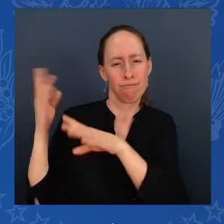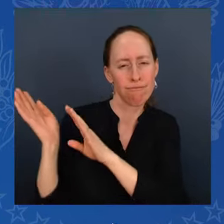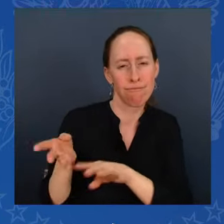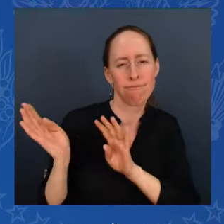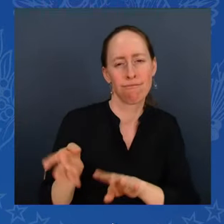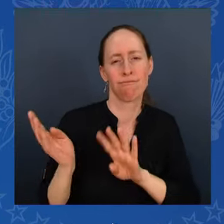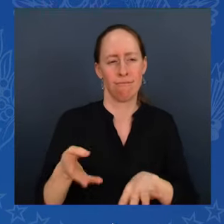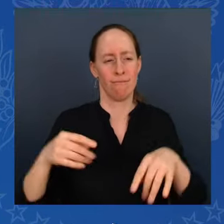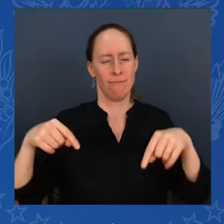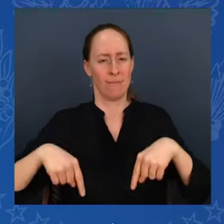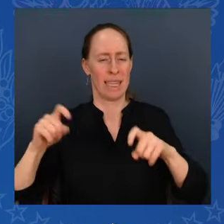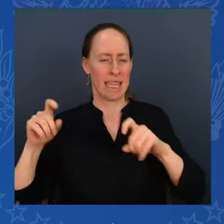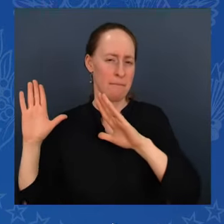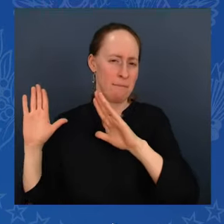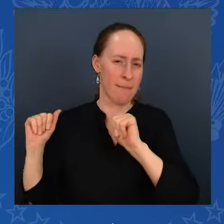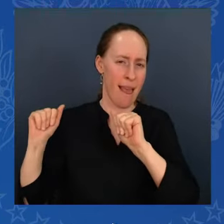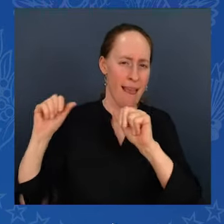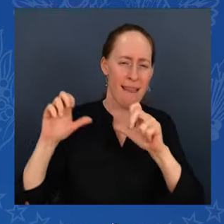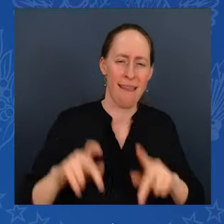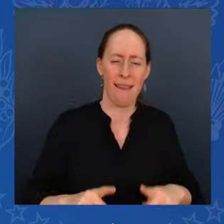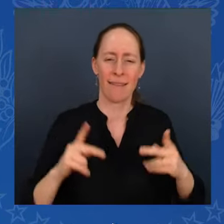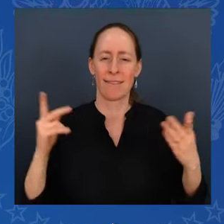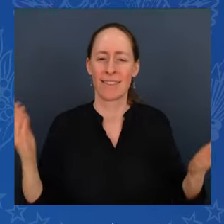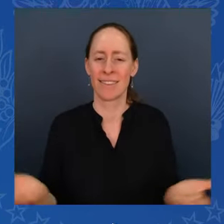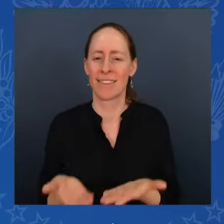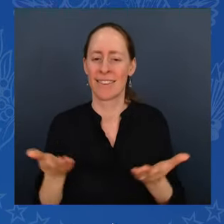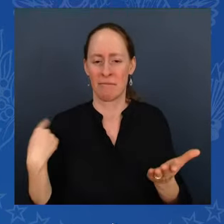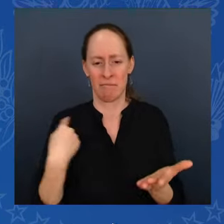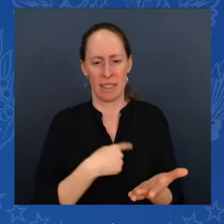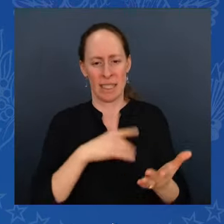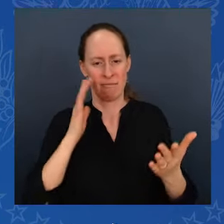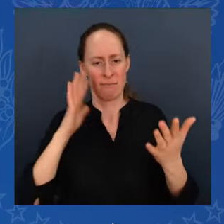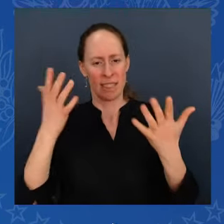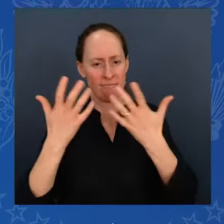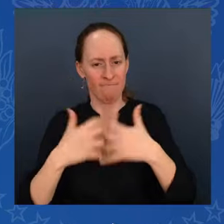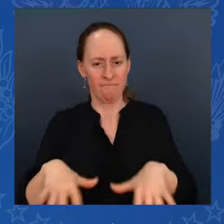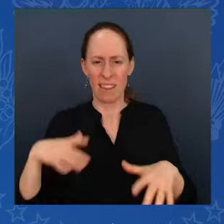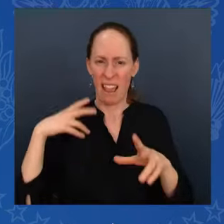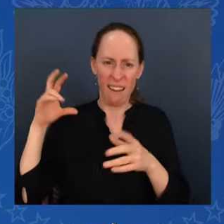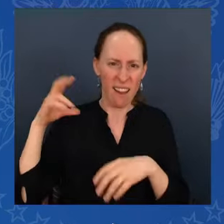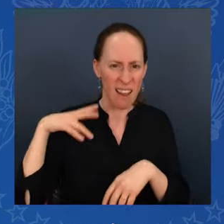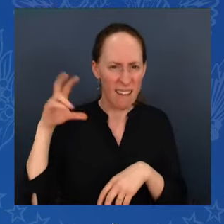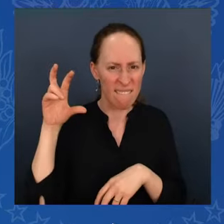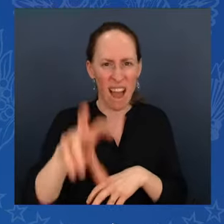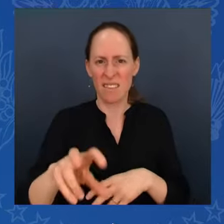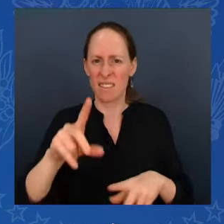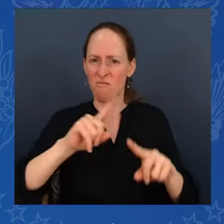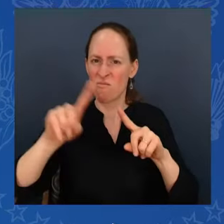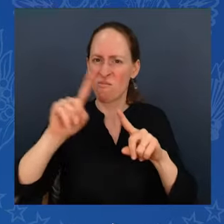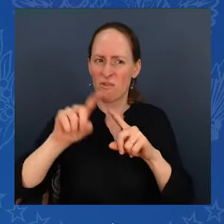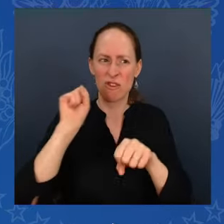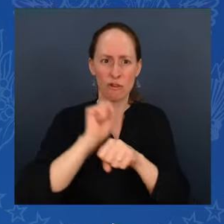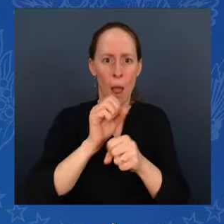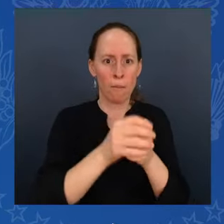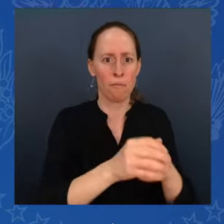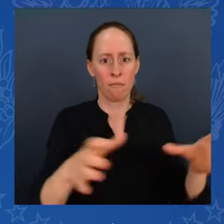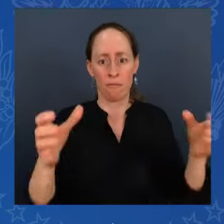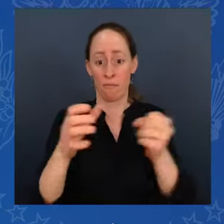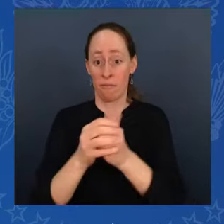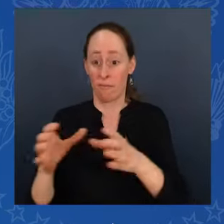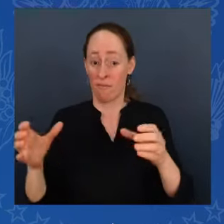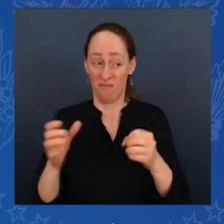create millions of jobs over the next decade. We've already created over 15 million new jobs. 15 million new jobs.